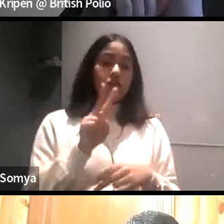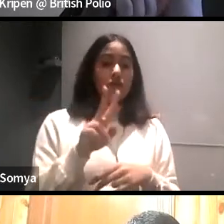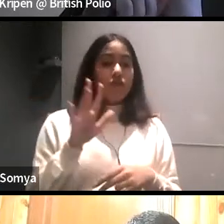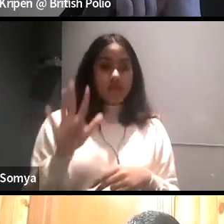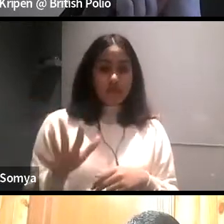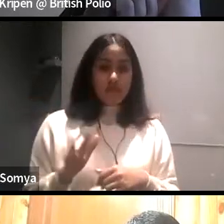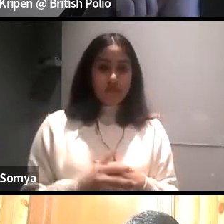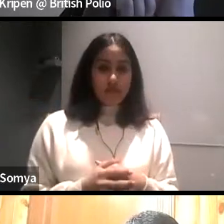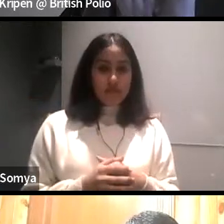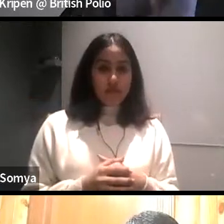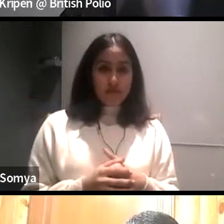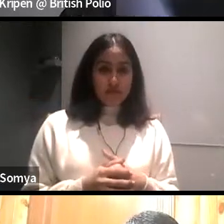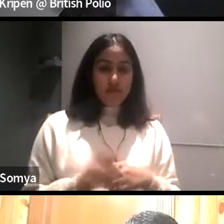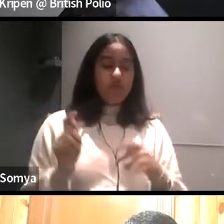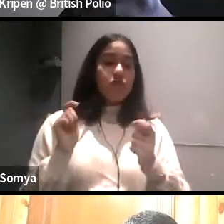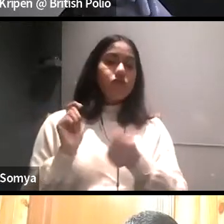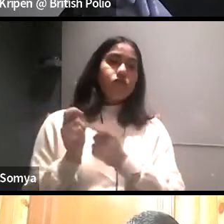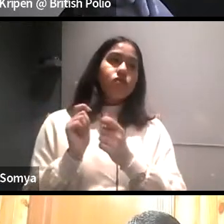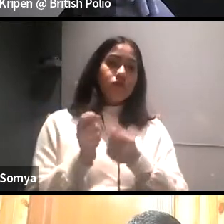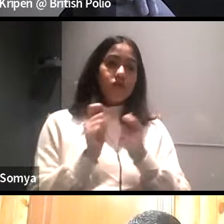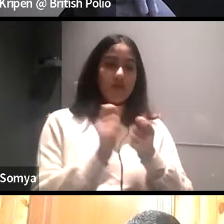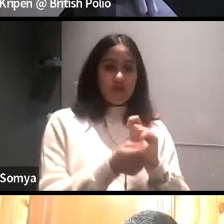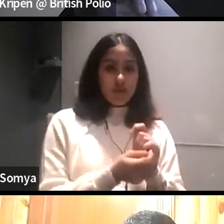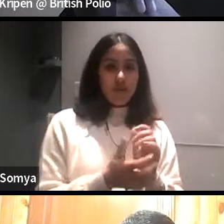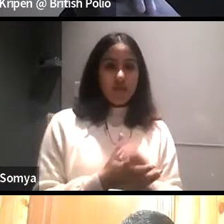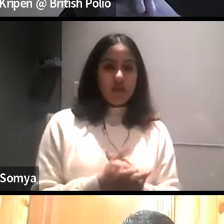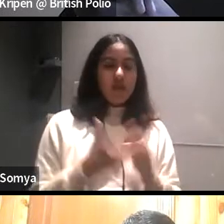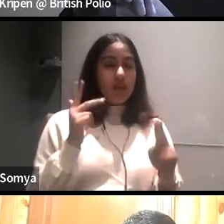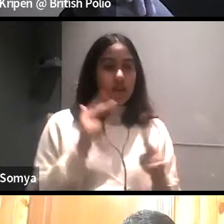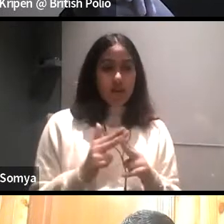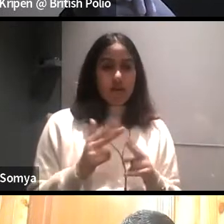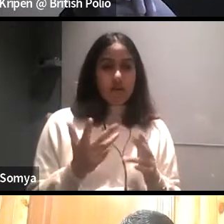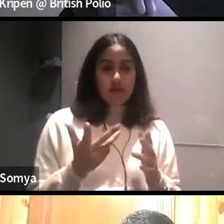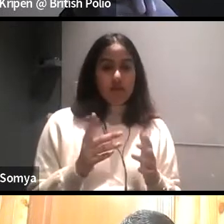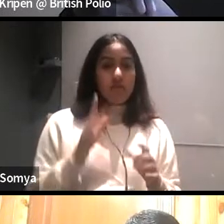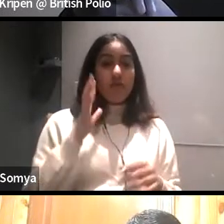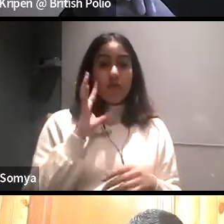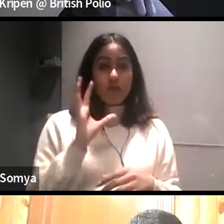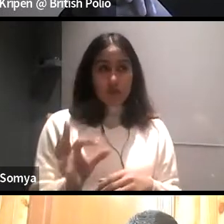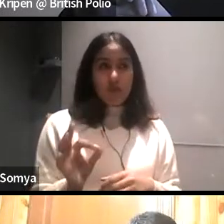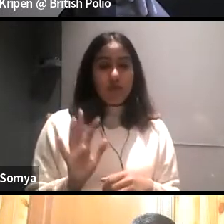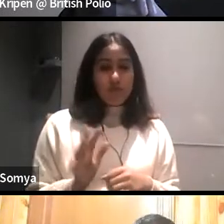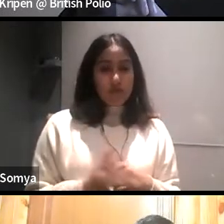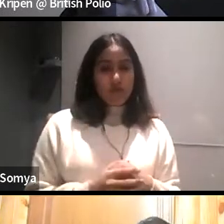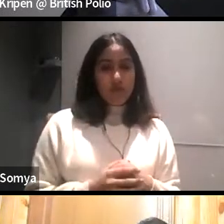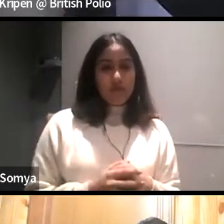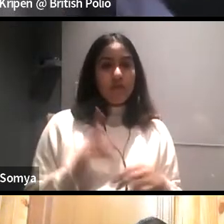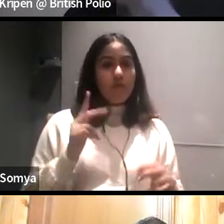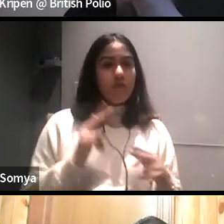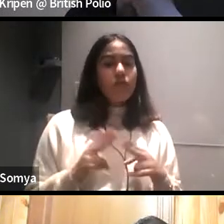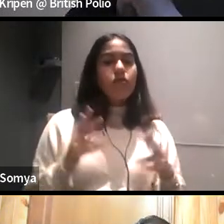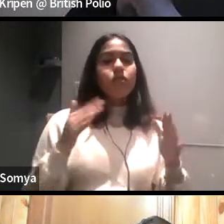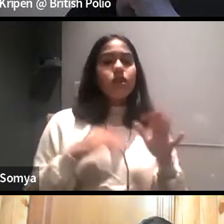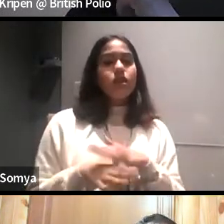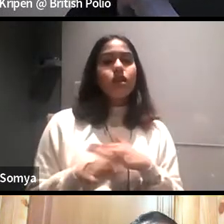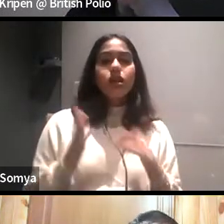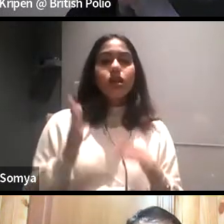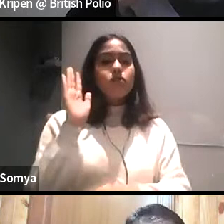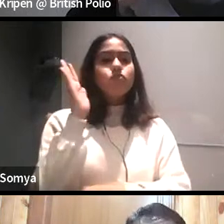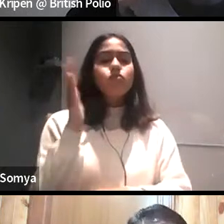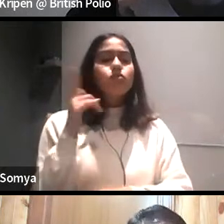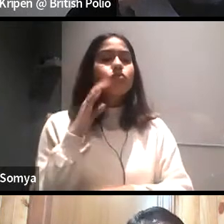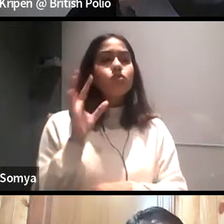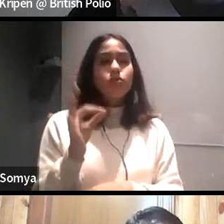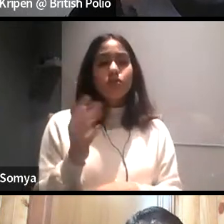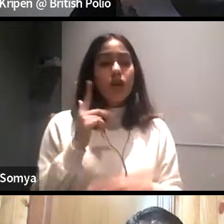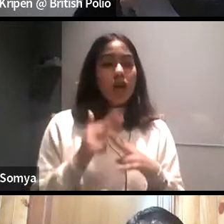thinking is really changing. I think you're touching obviously on a really important topic of intersectionality. And